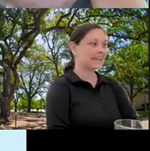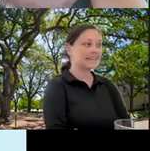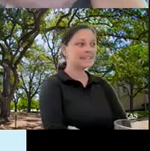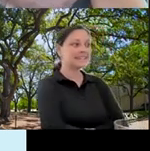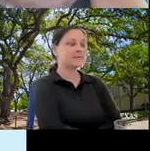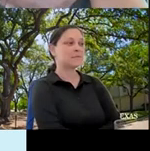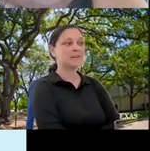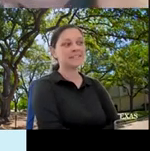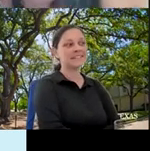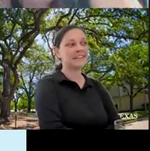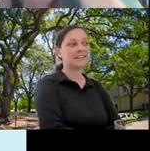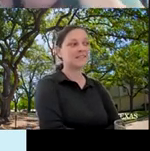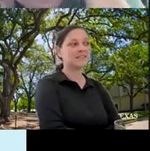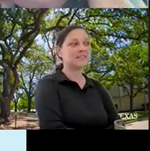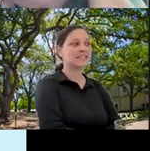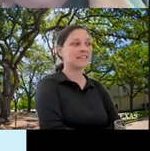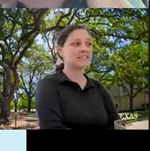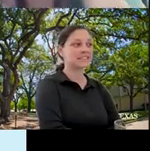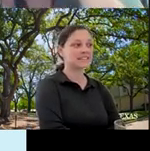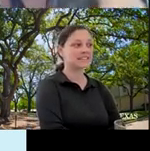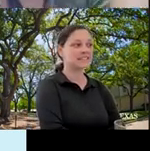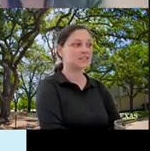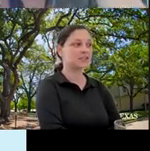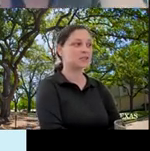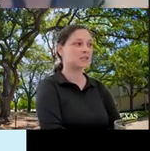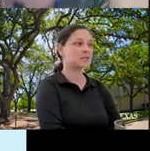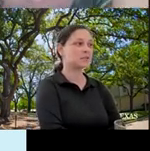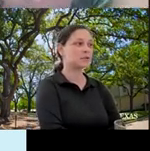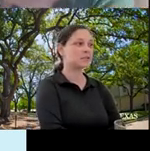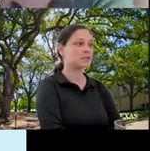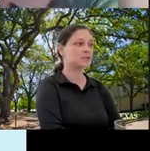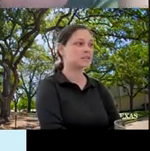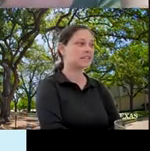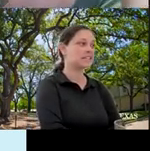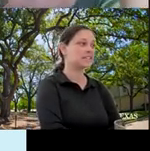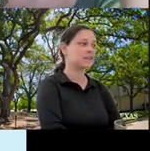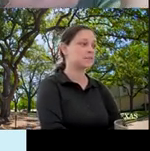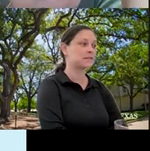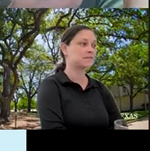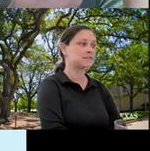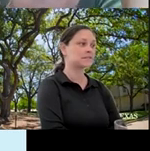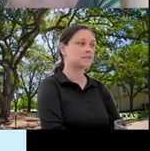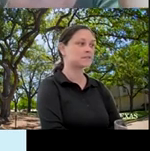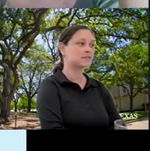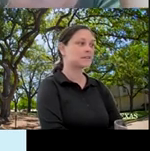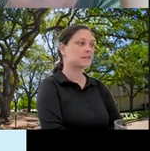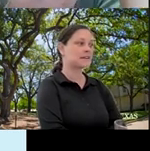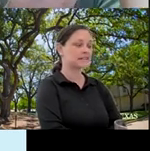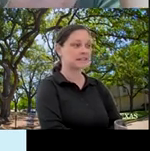Number 8, parents and caregivers have the skills to nurture and support children in developing